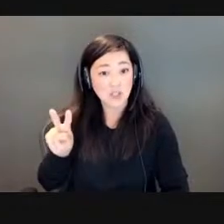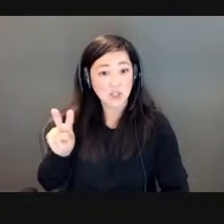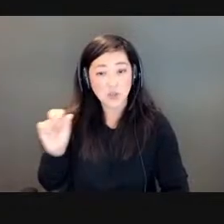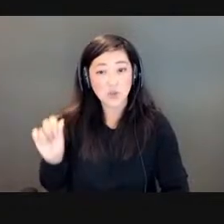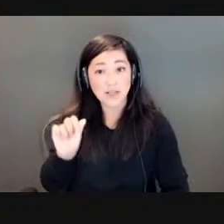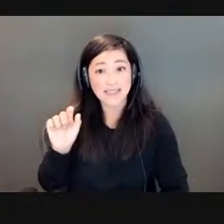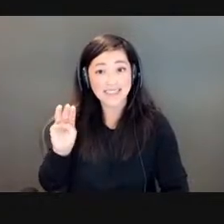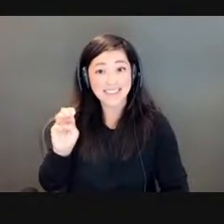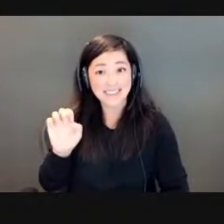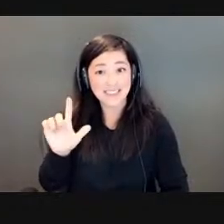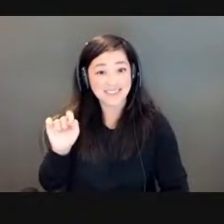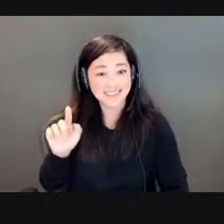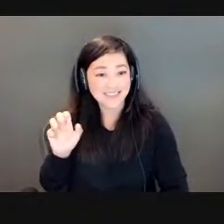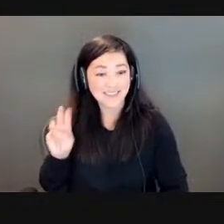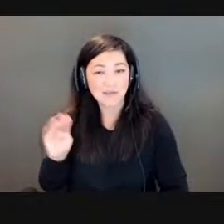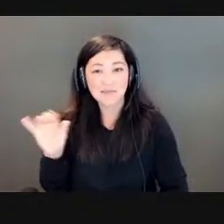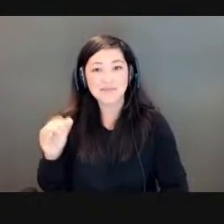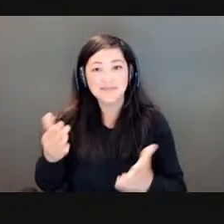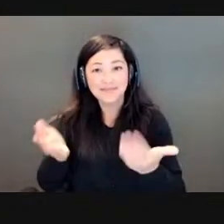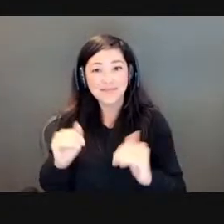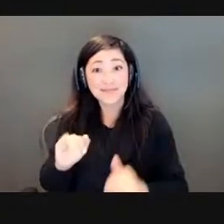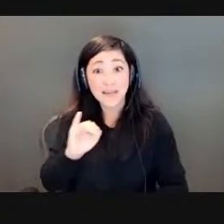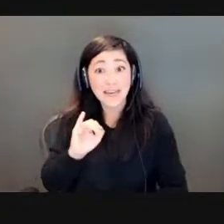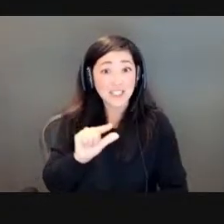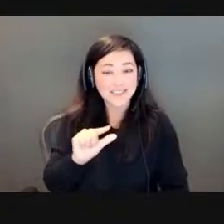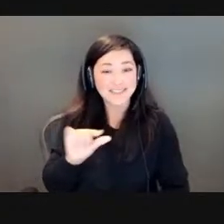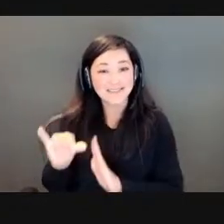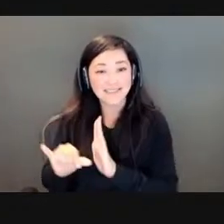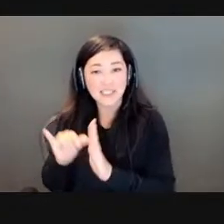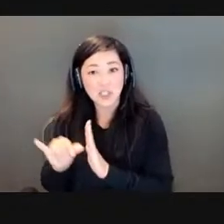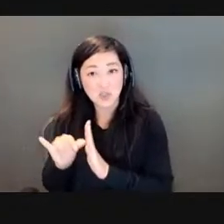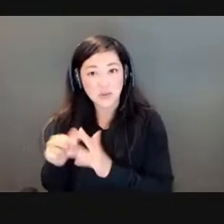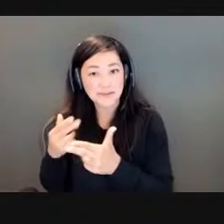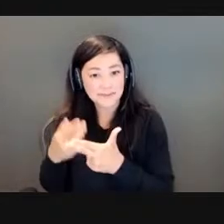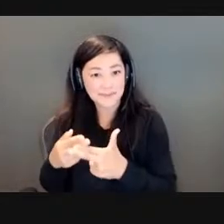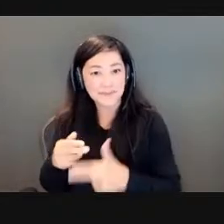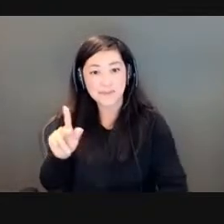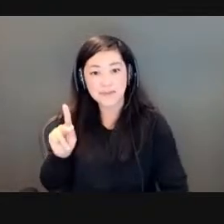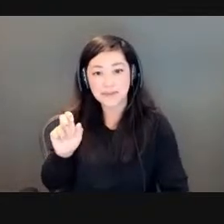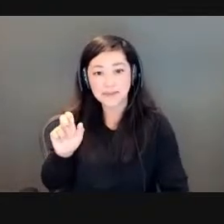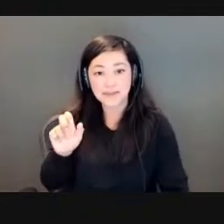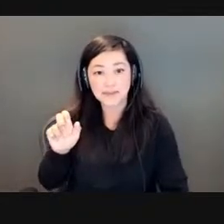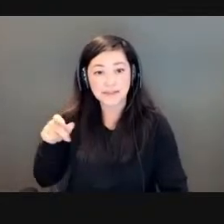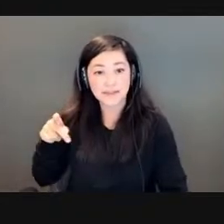lisafranks82@gmail.com. It also has my Instagram and YouTube handles, which is